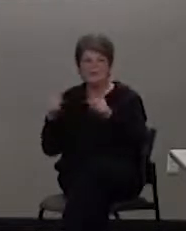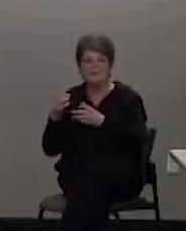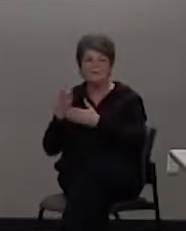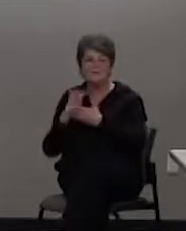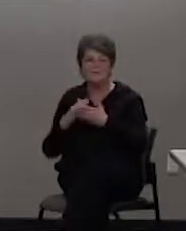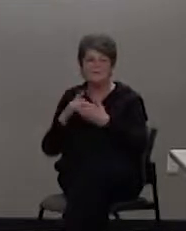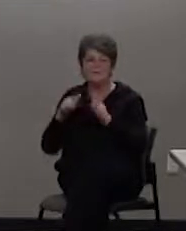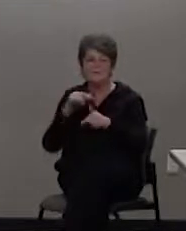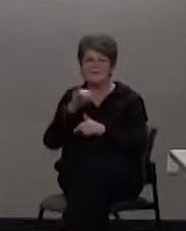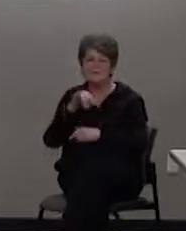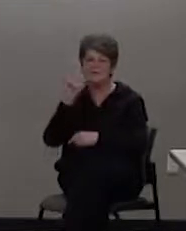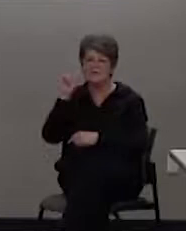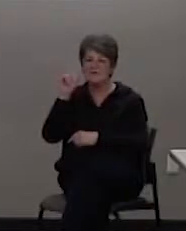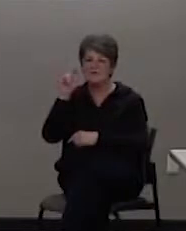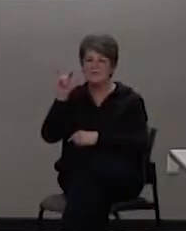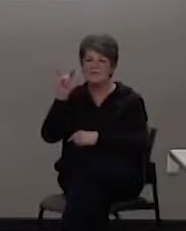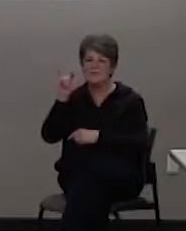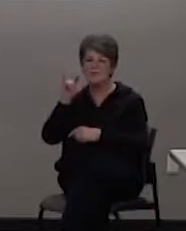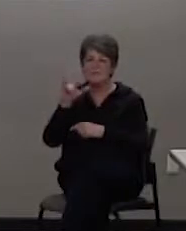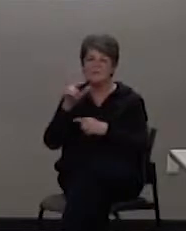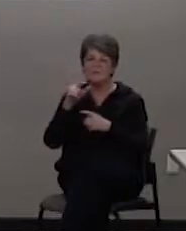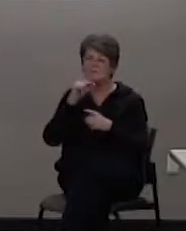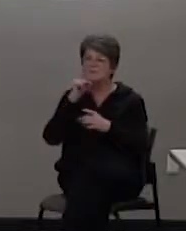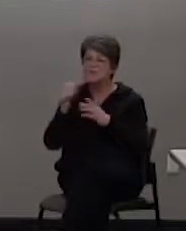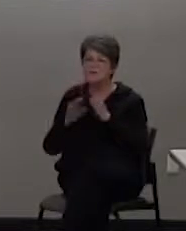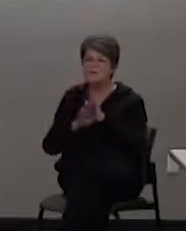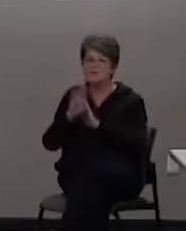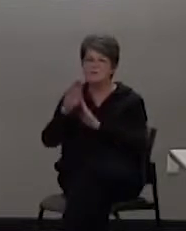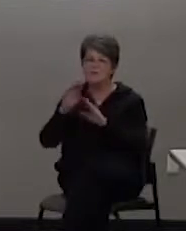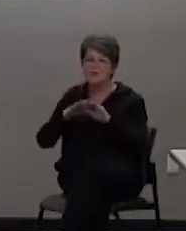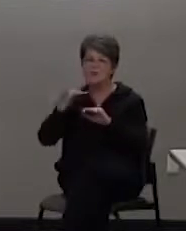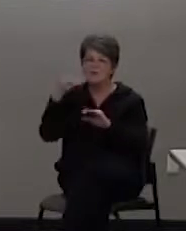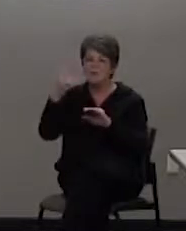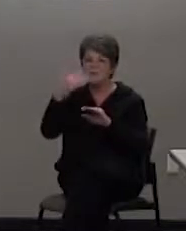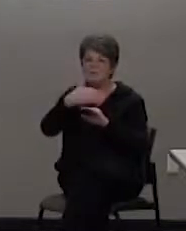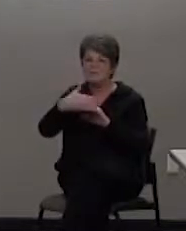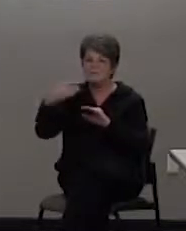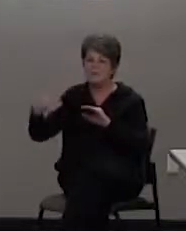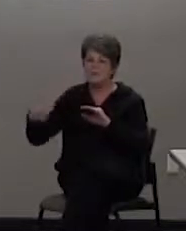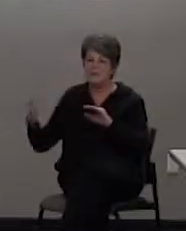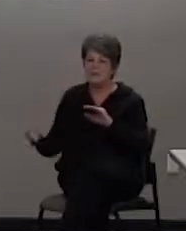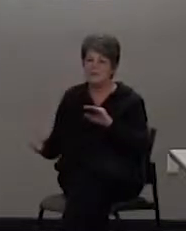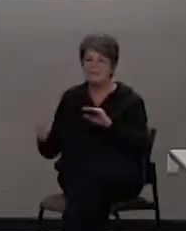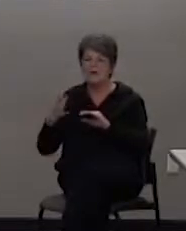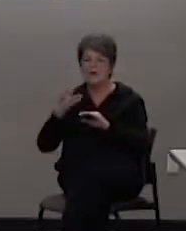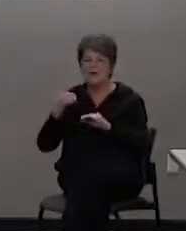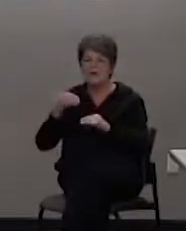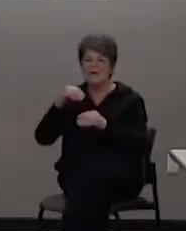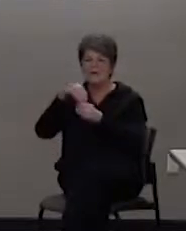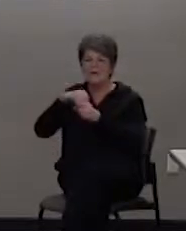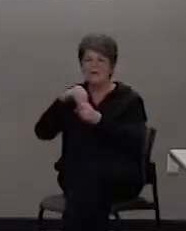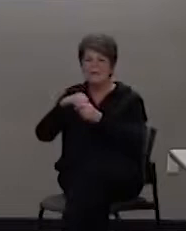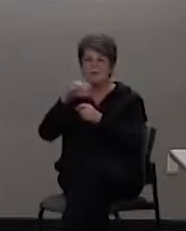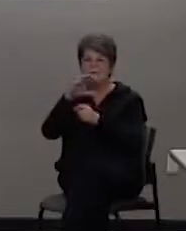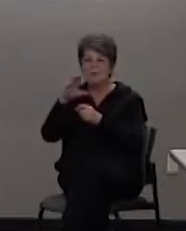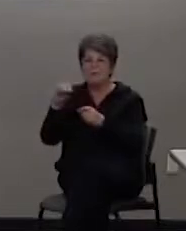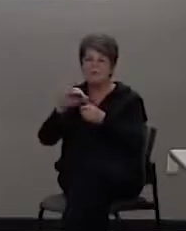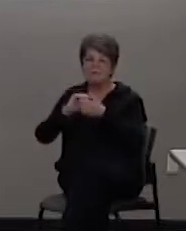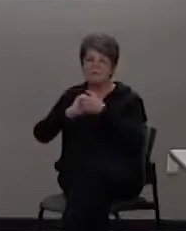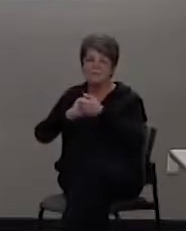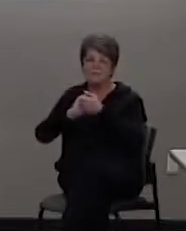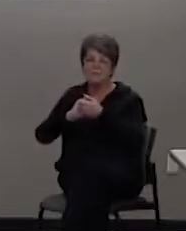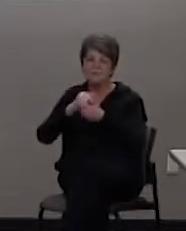that airport is it's undeveloped on three sides. Yes. And there's a inter-county partnership opportunity there as